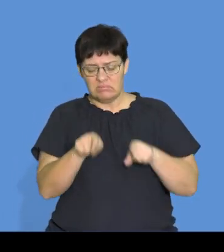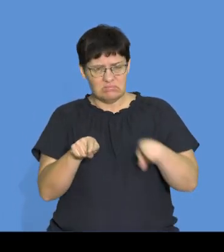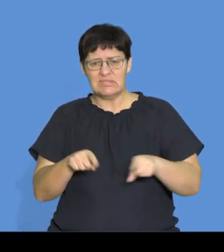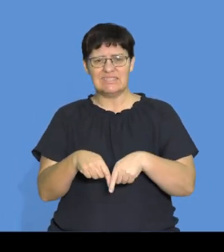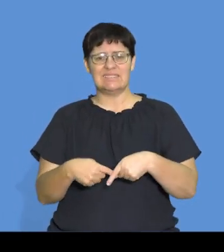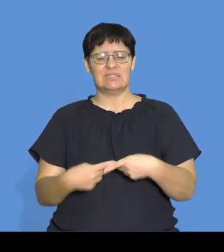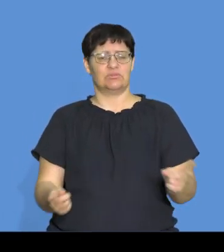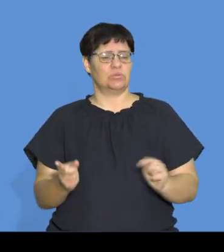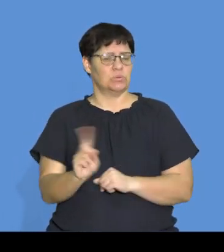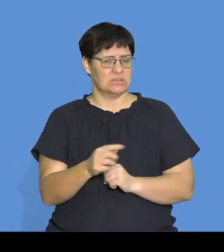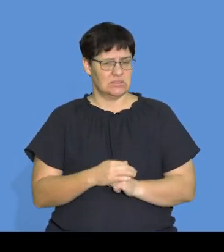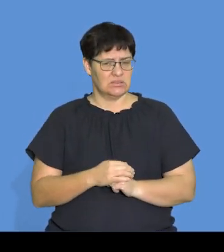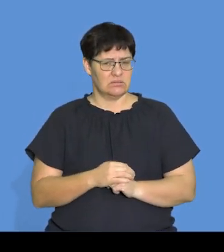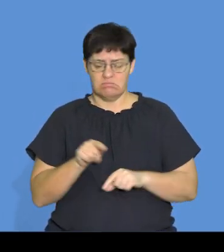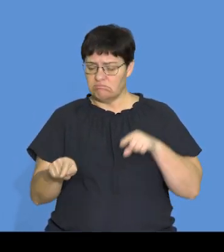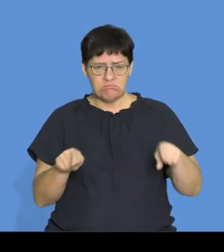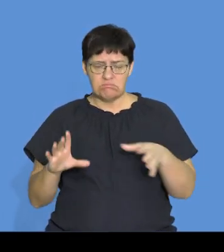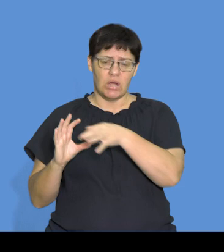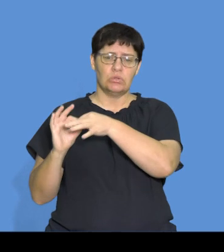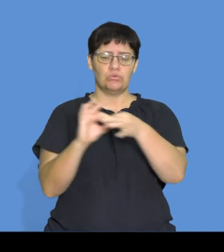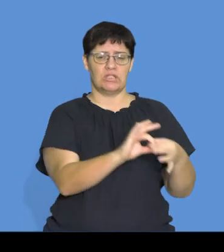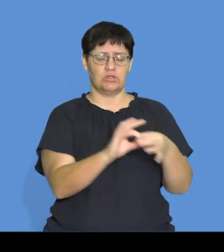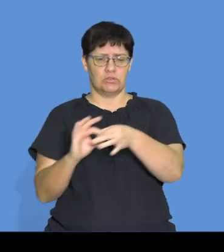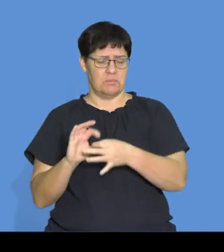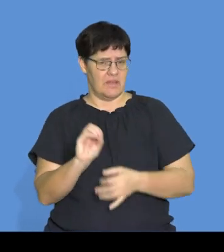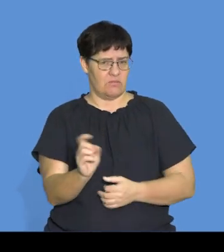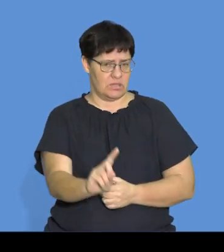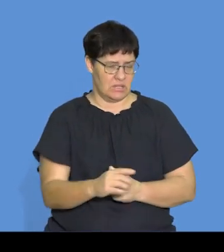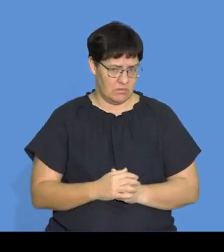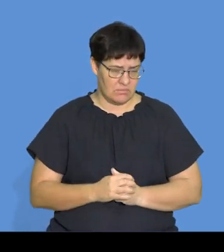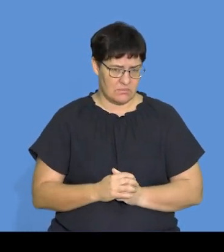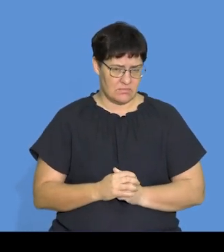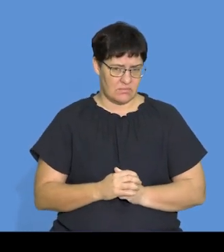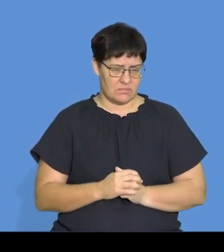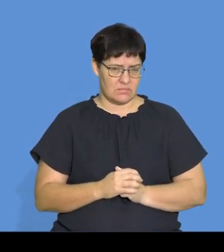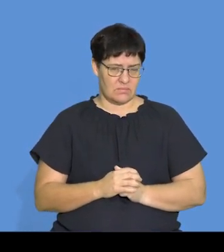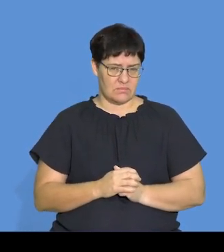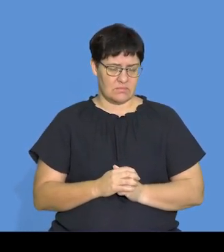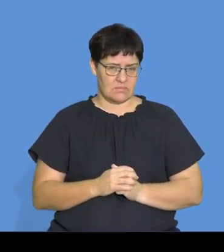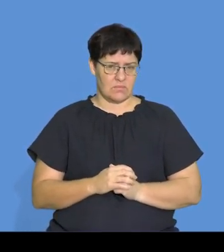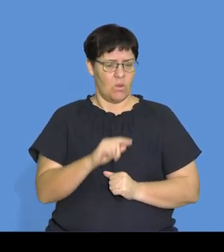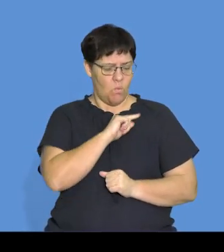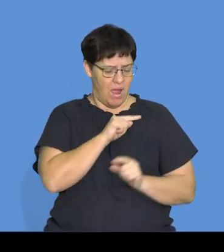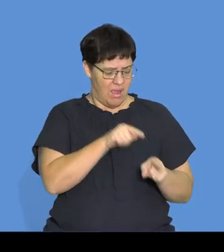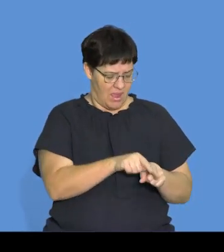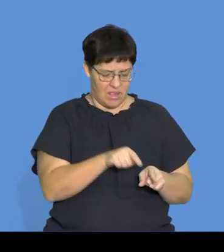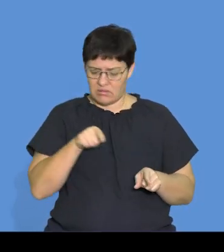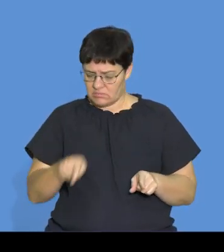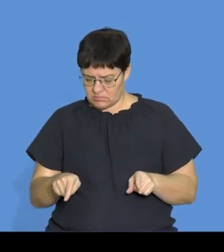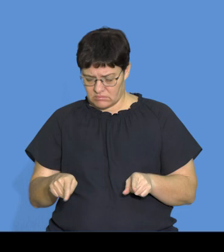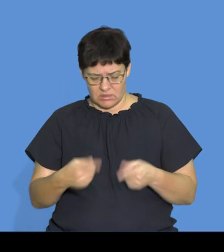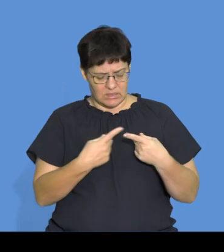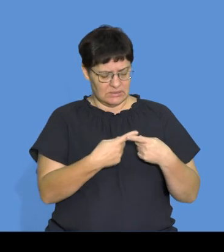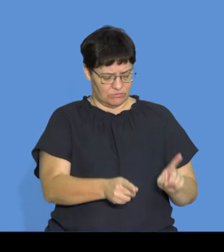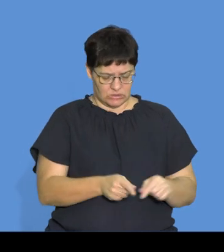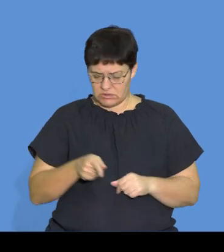different? What relationship does an expression have that makes it different from it being an equation? All